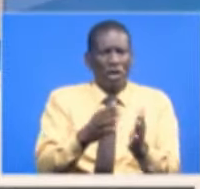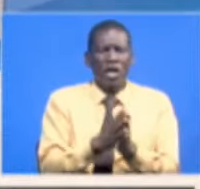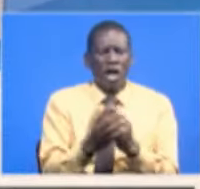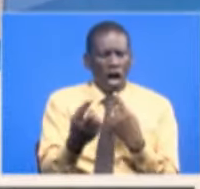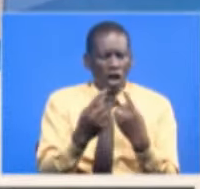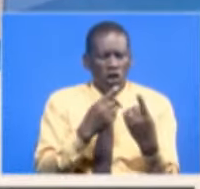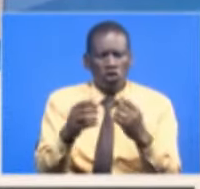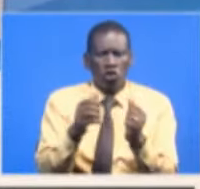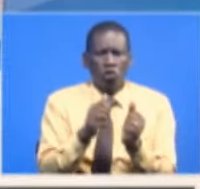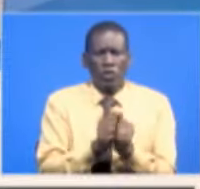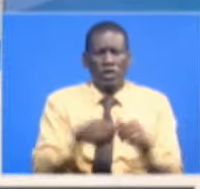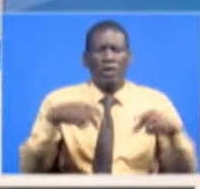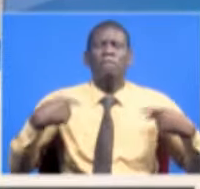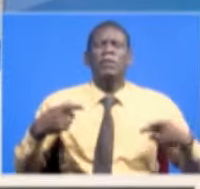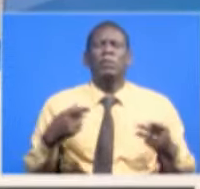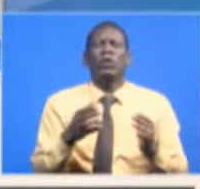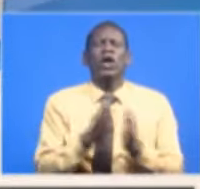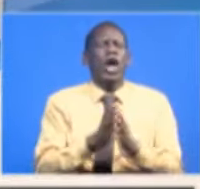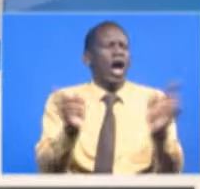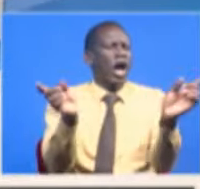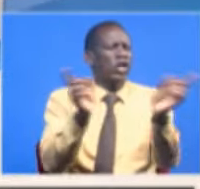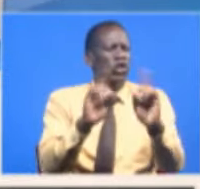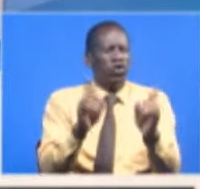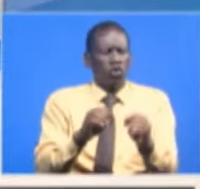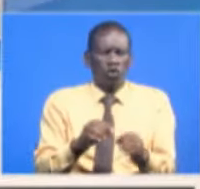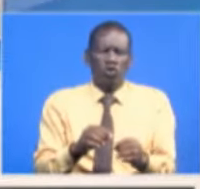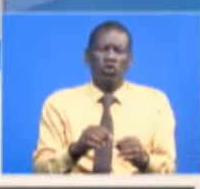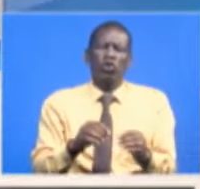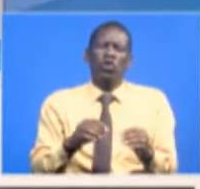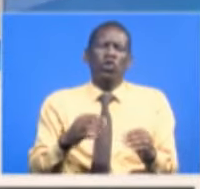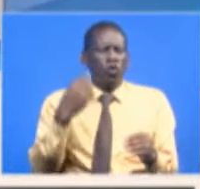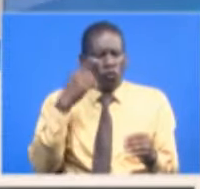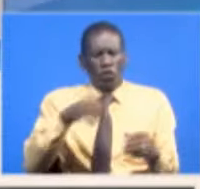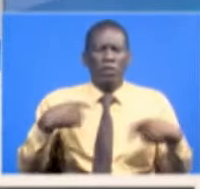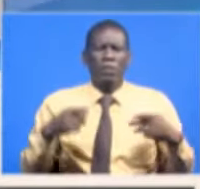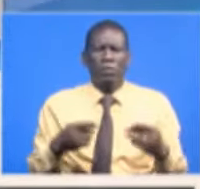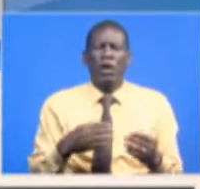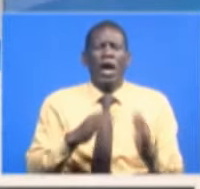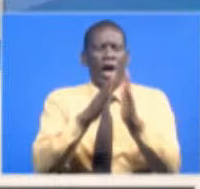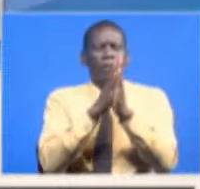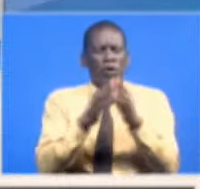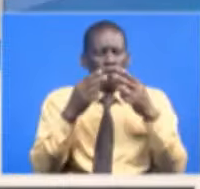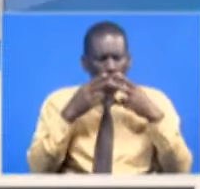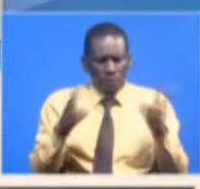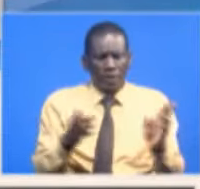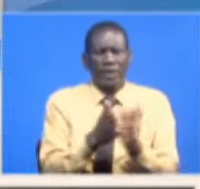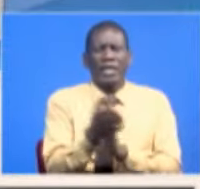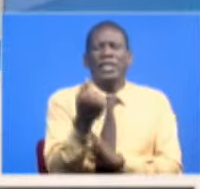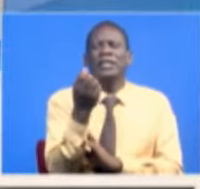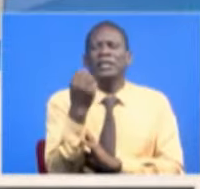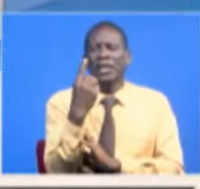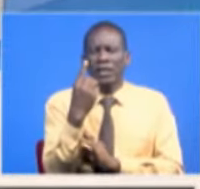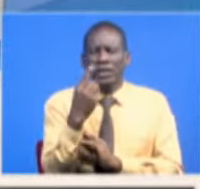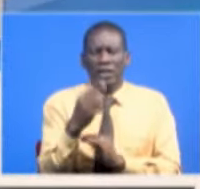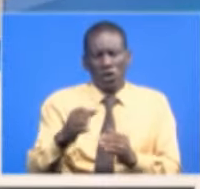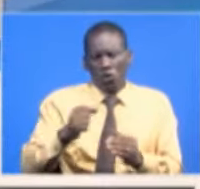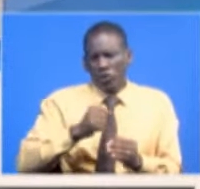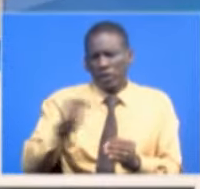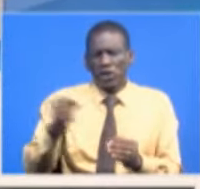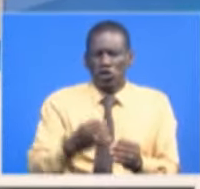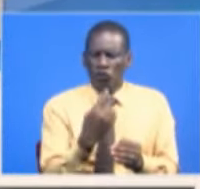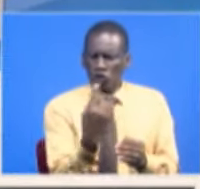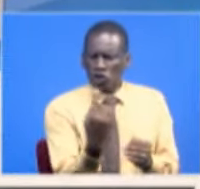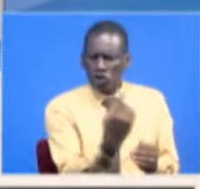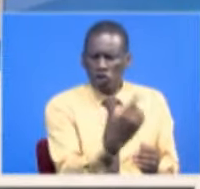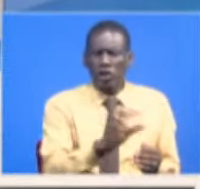to the people and not at the people. I pray for peace and understanding on the part of each and